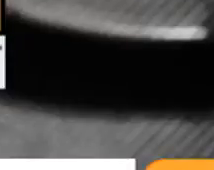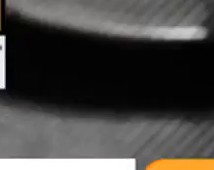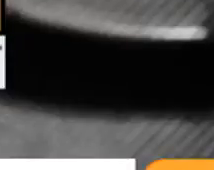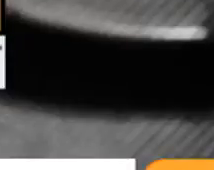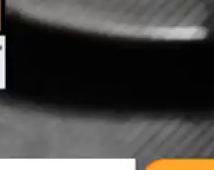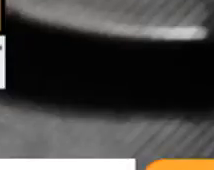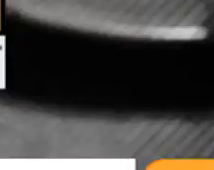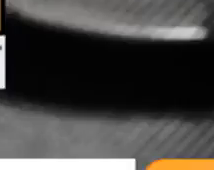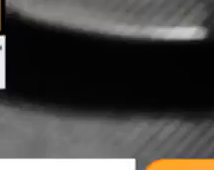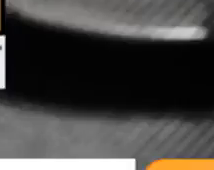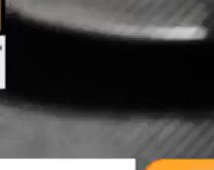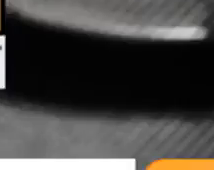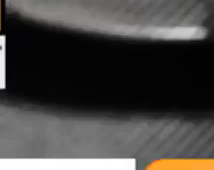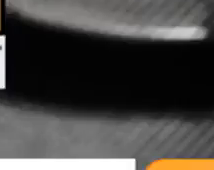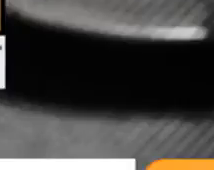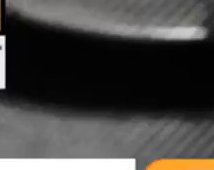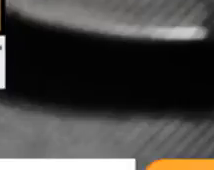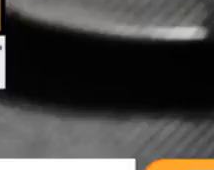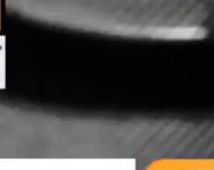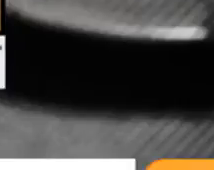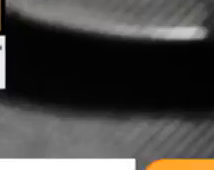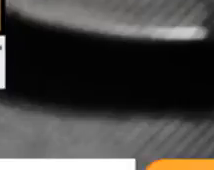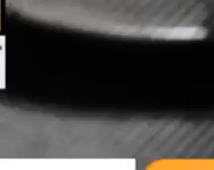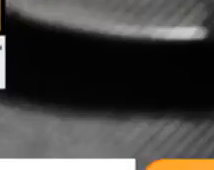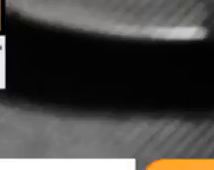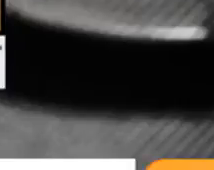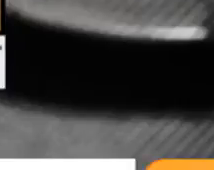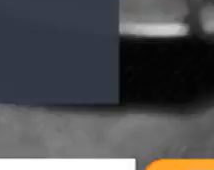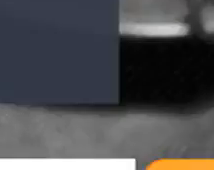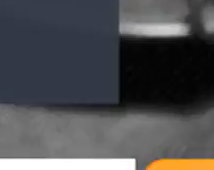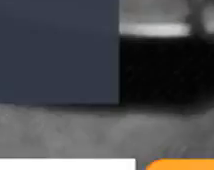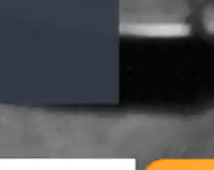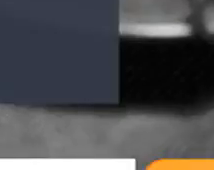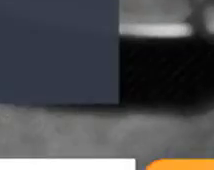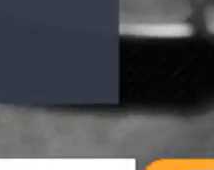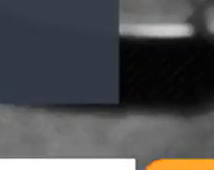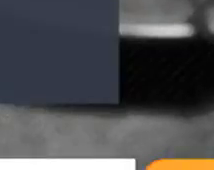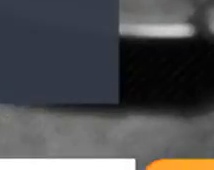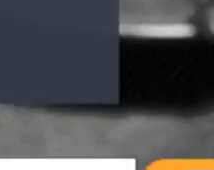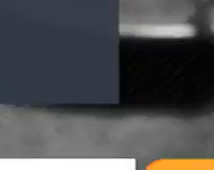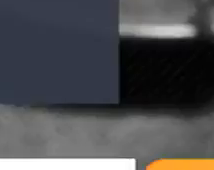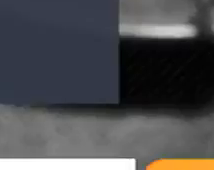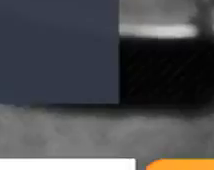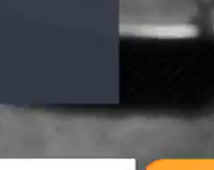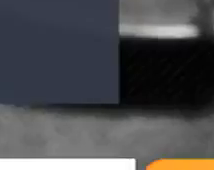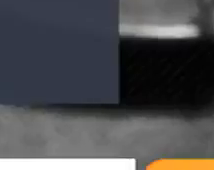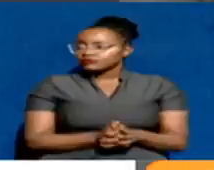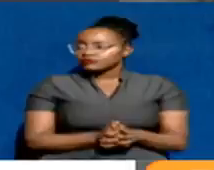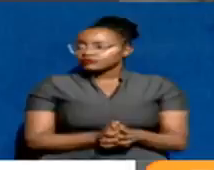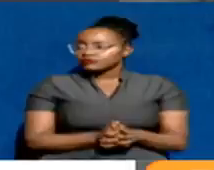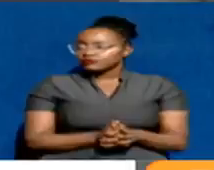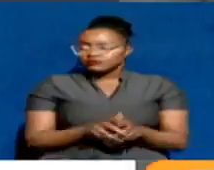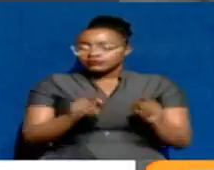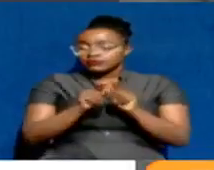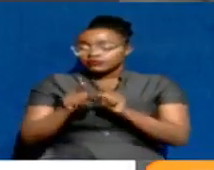recently, has also made it to the BBI appeals bench. Now, other than President Kenyatta, other appellants dissatisfied